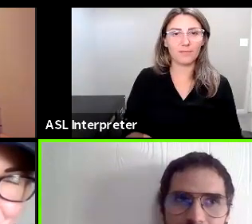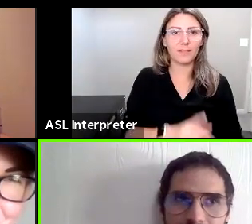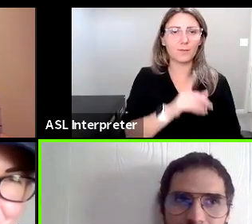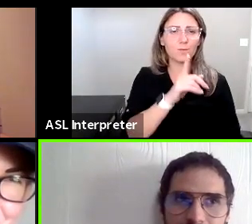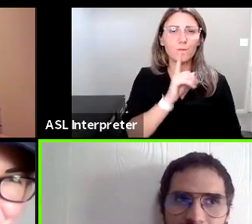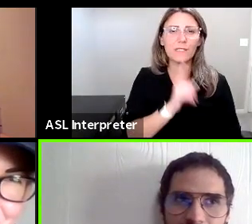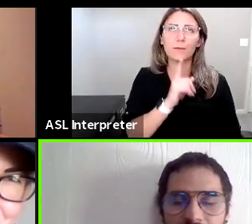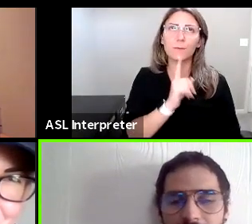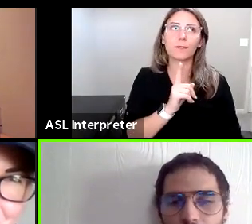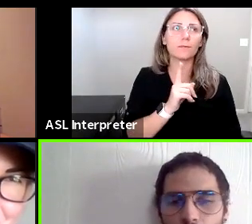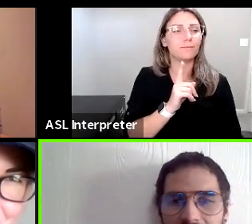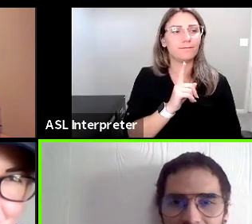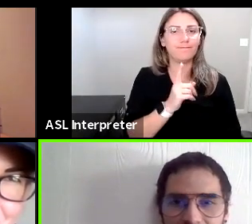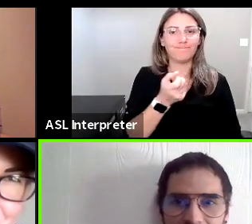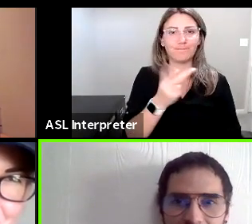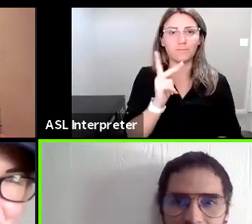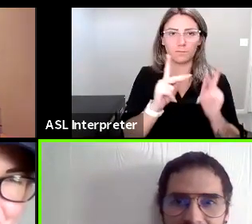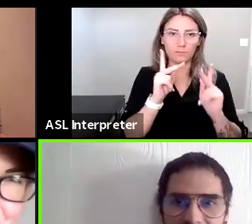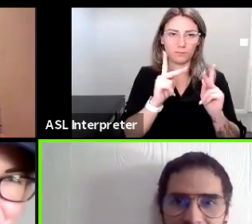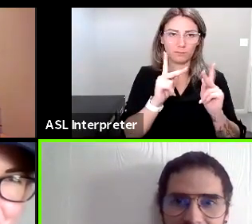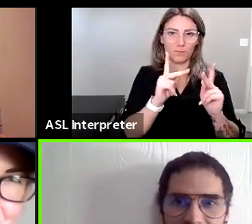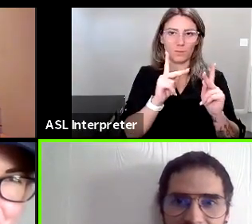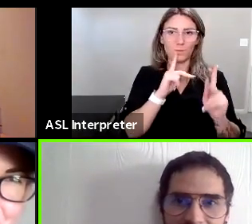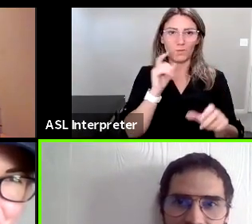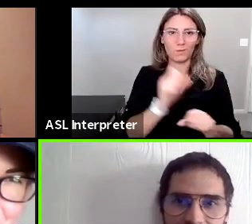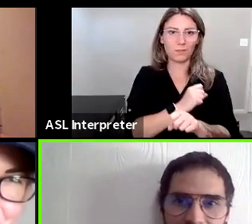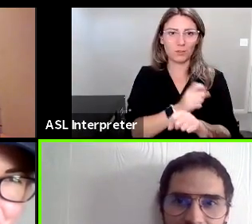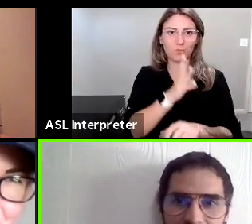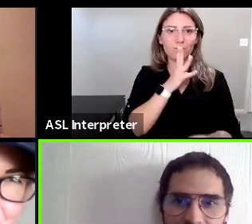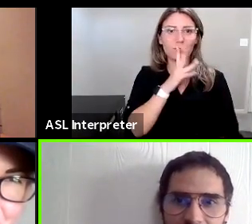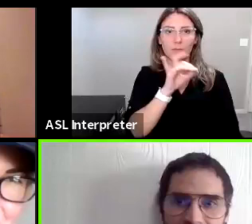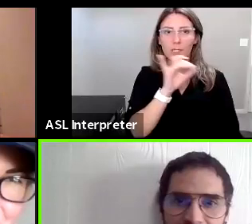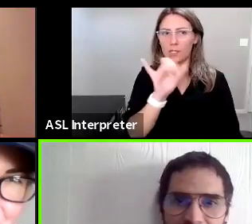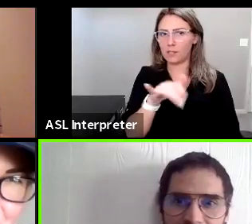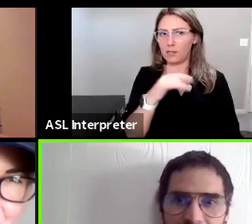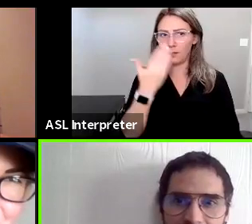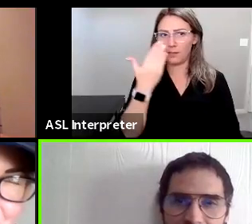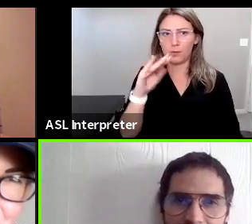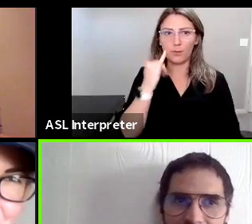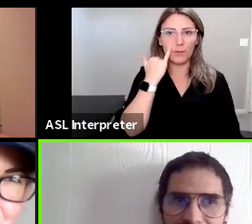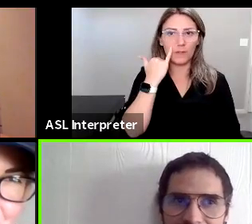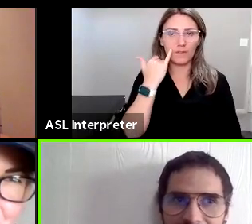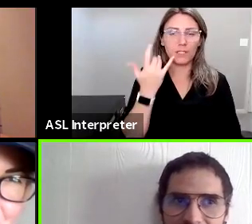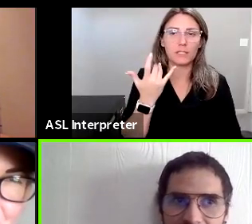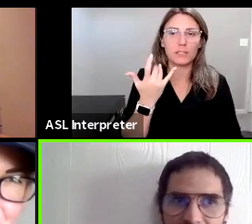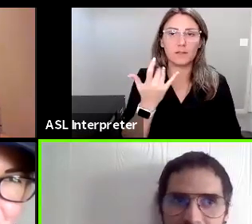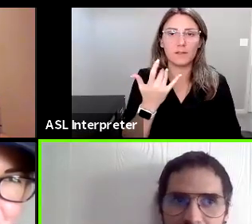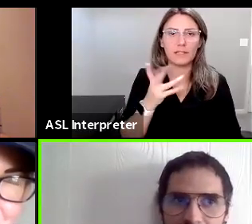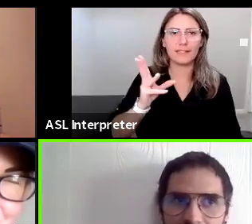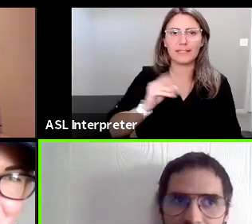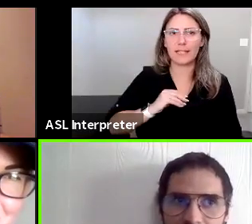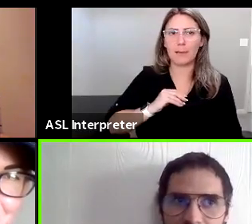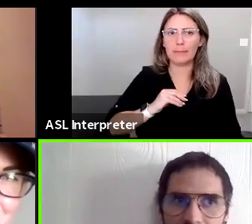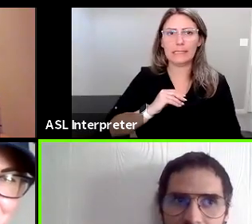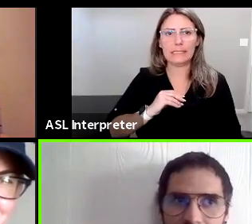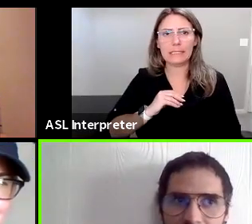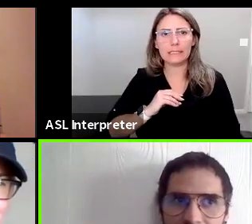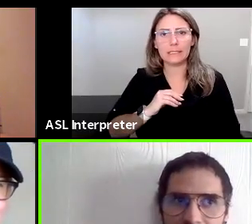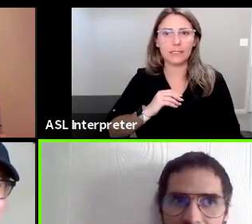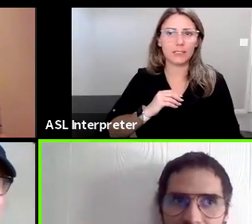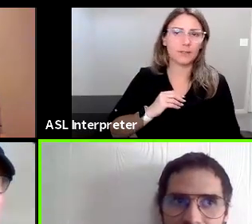it's very few people who actually speak like that, and I don't even know that it's accepted as